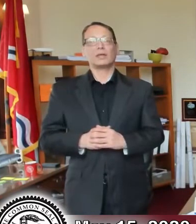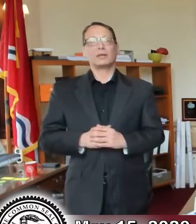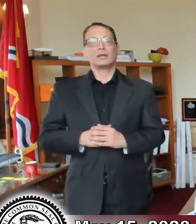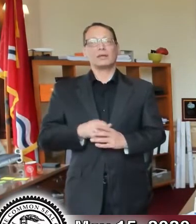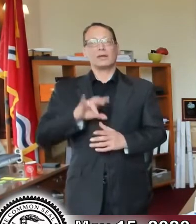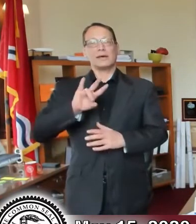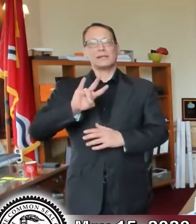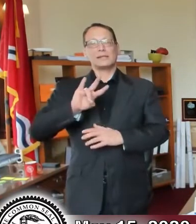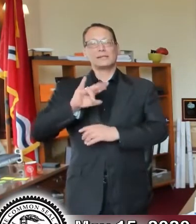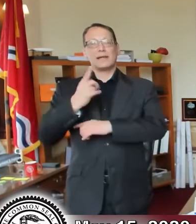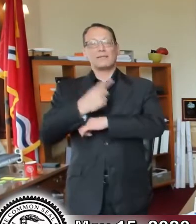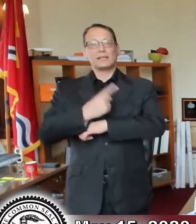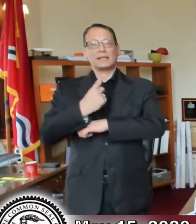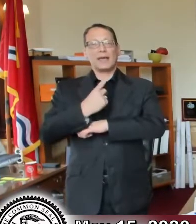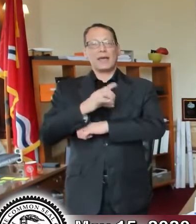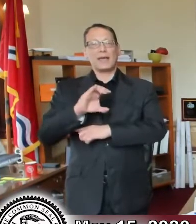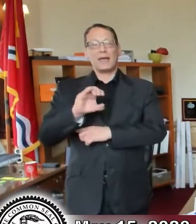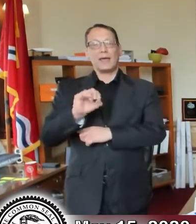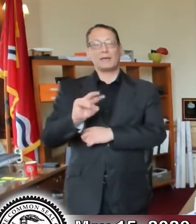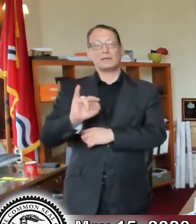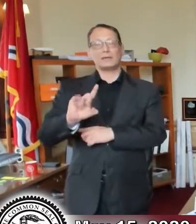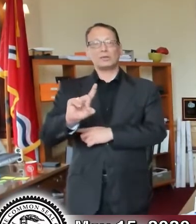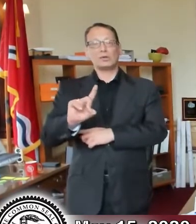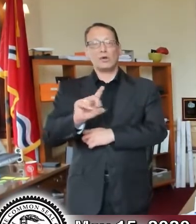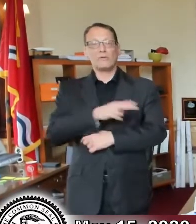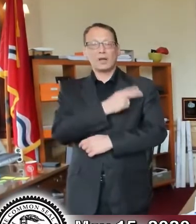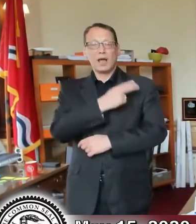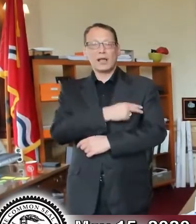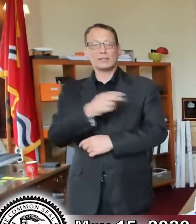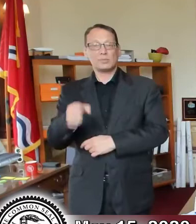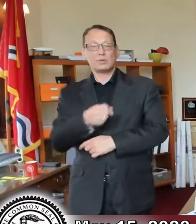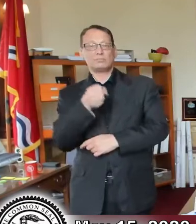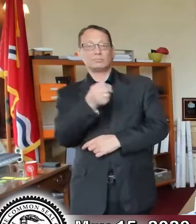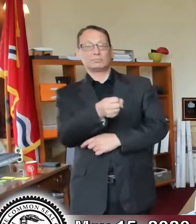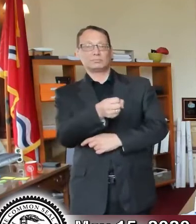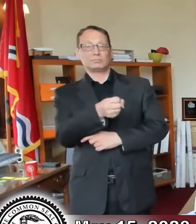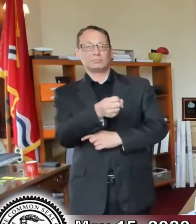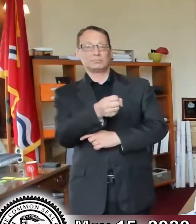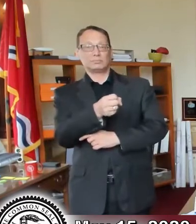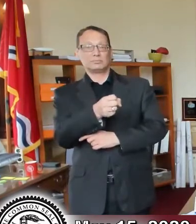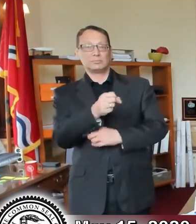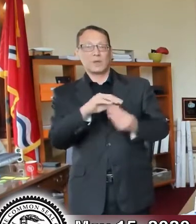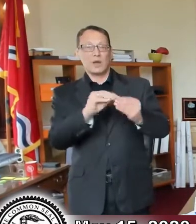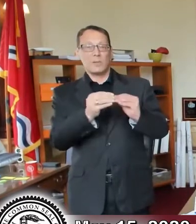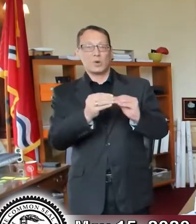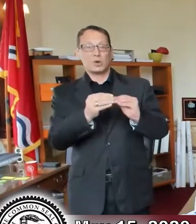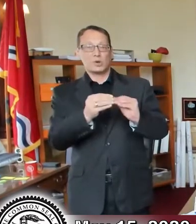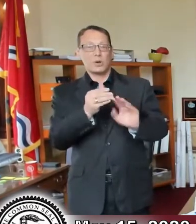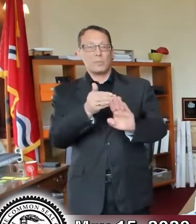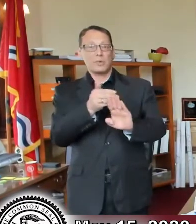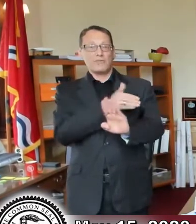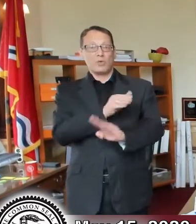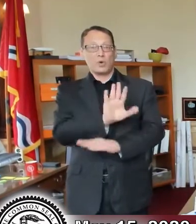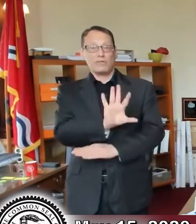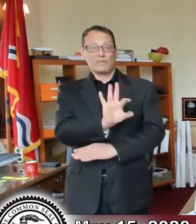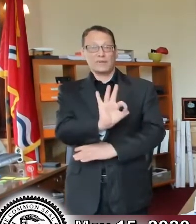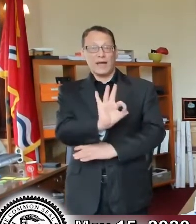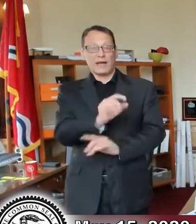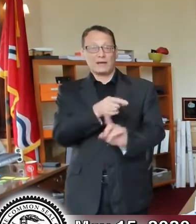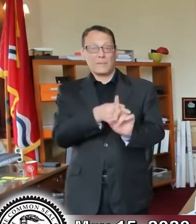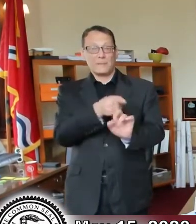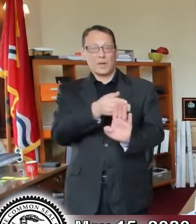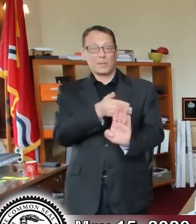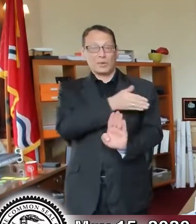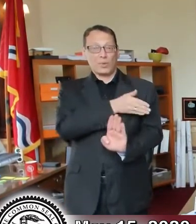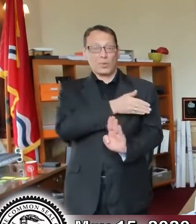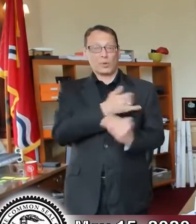7-day COVID hospital admission rate is down from a high of, it was 59 about a month ago, and